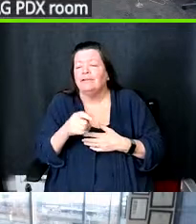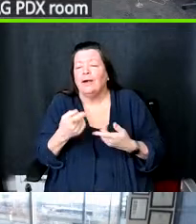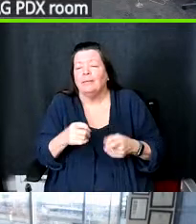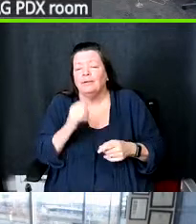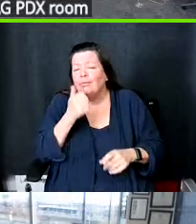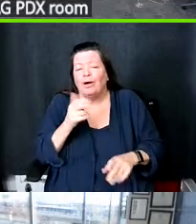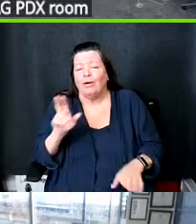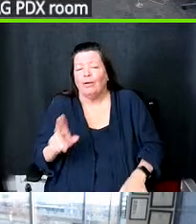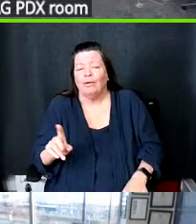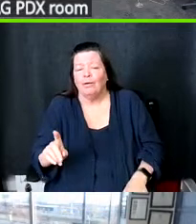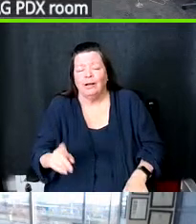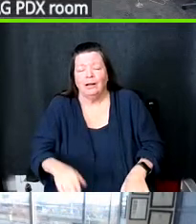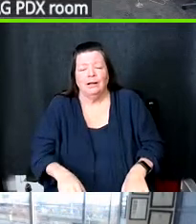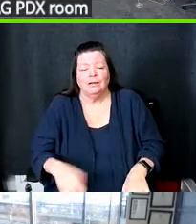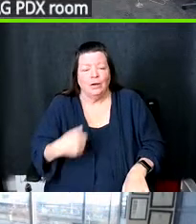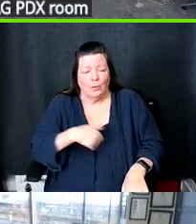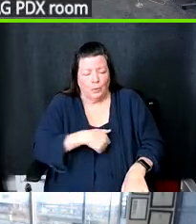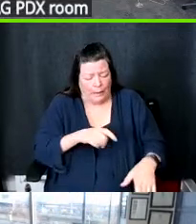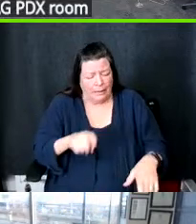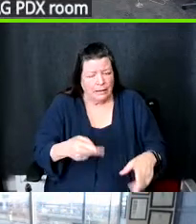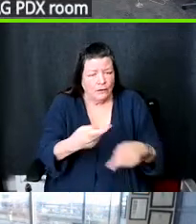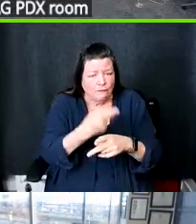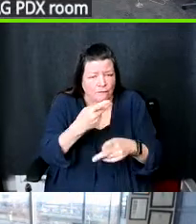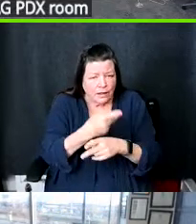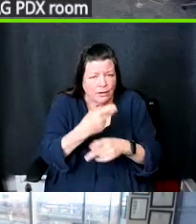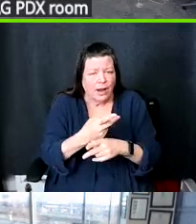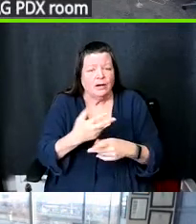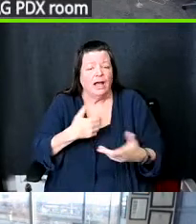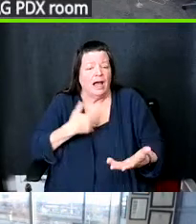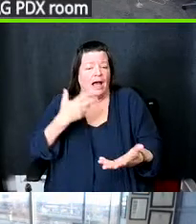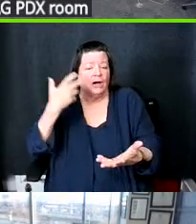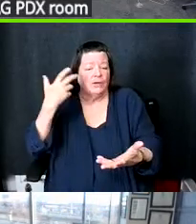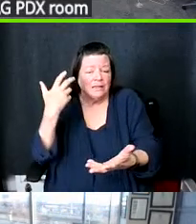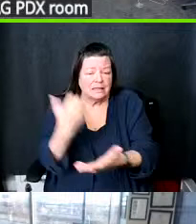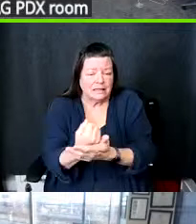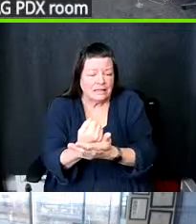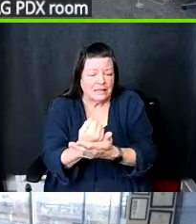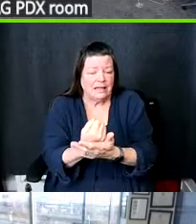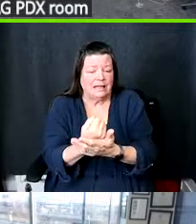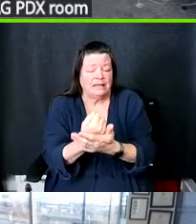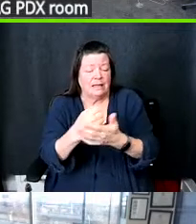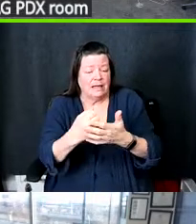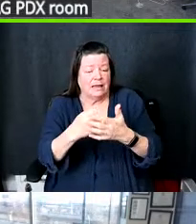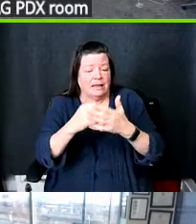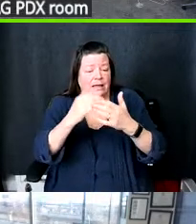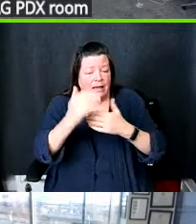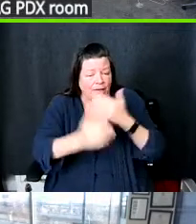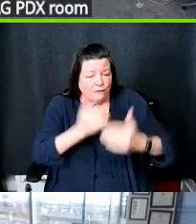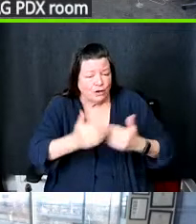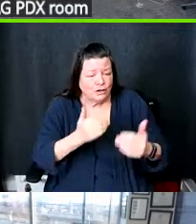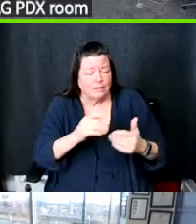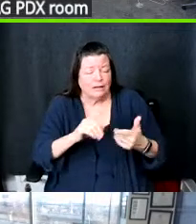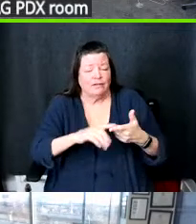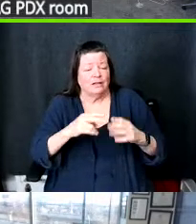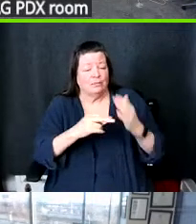that we figure out how to seize the catalytic conditions of this bridge, so that